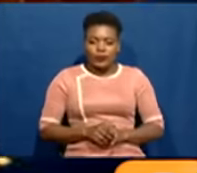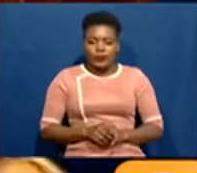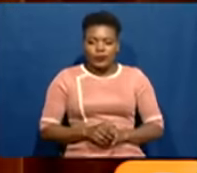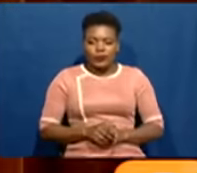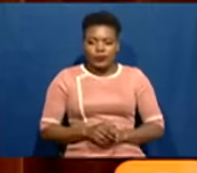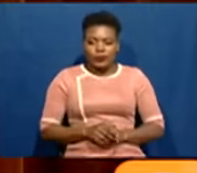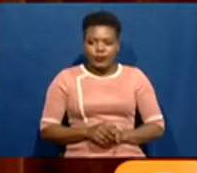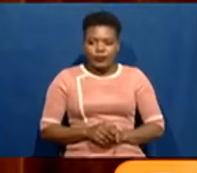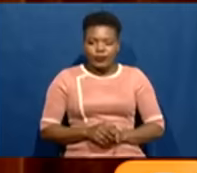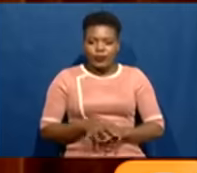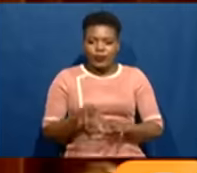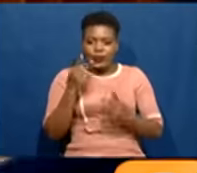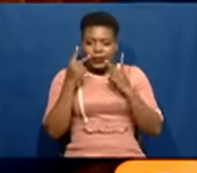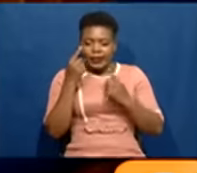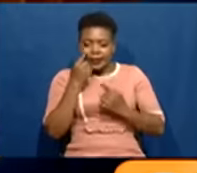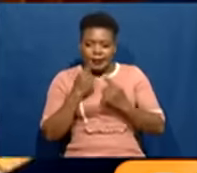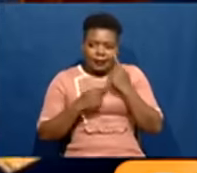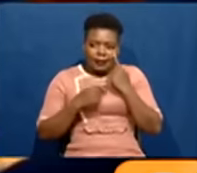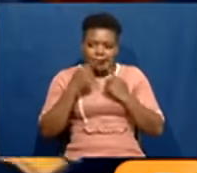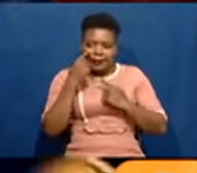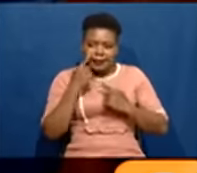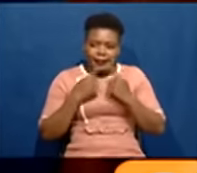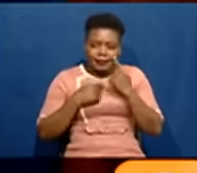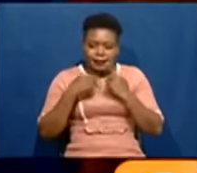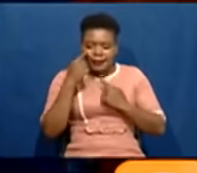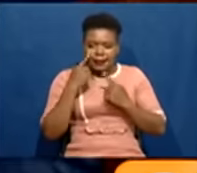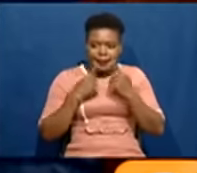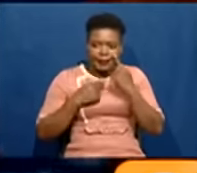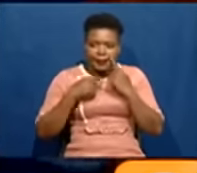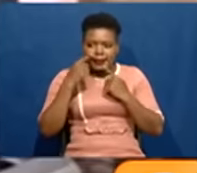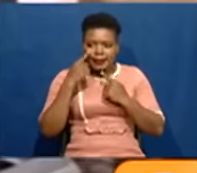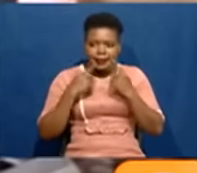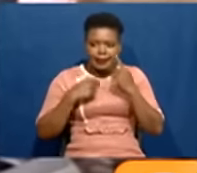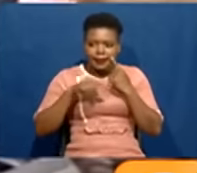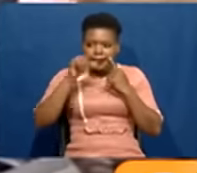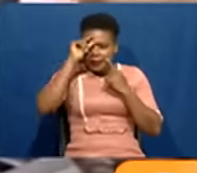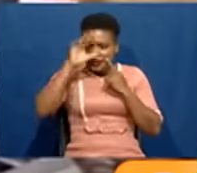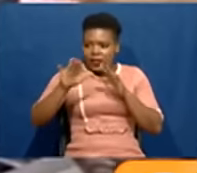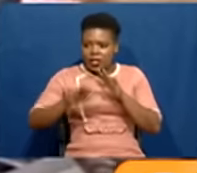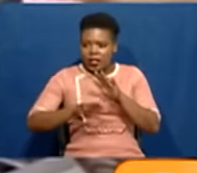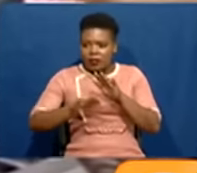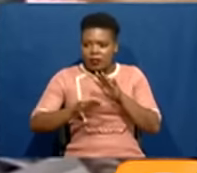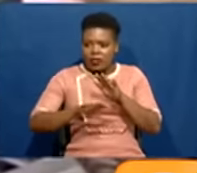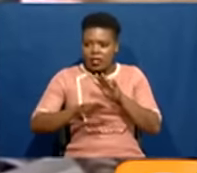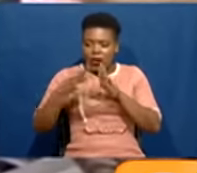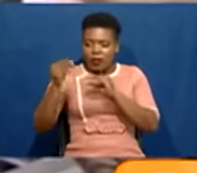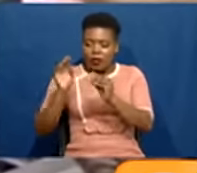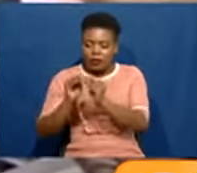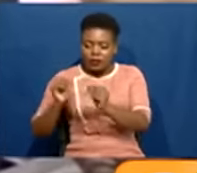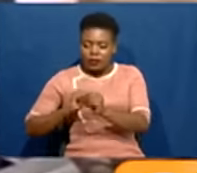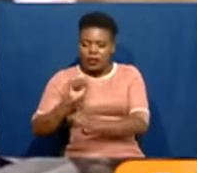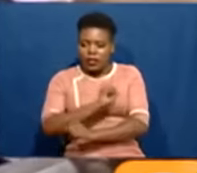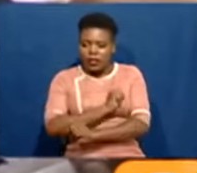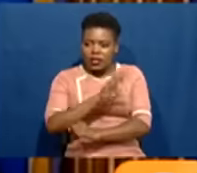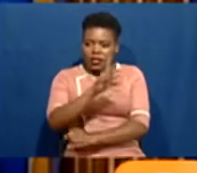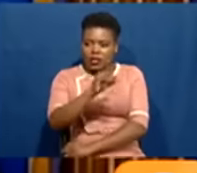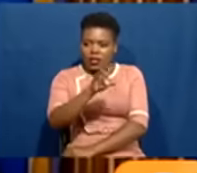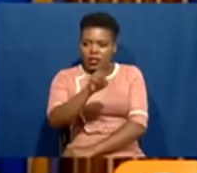These are the tears that drowned Kisii Deputy Governor Dr. Robert Monda at the Senate. Dennis